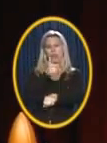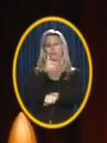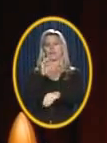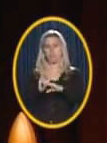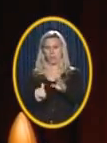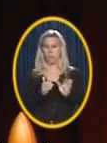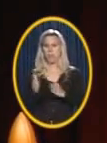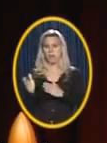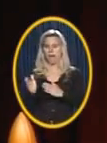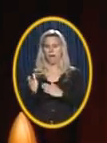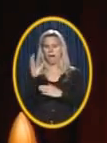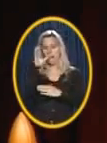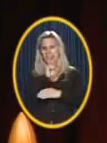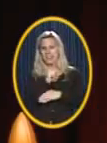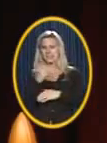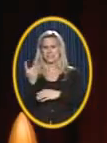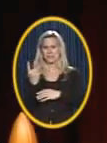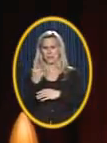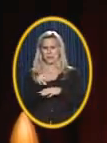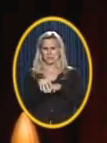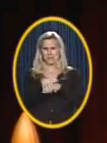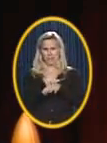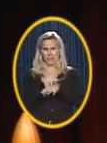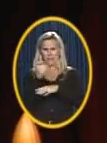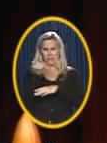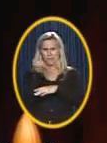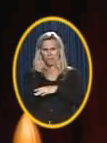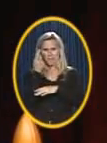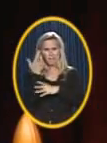planned. I guess maybe we were just a little slow, but